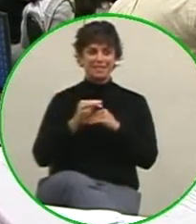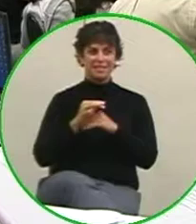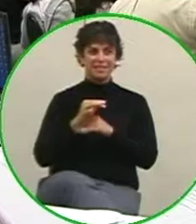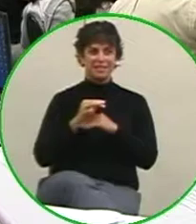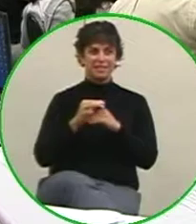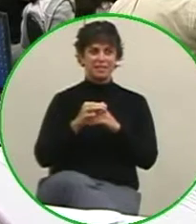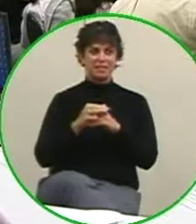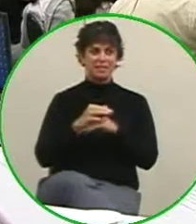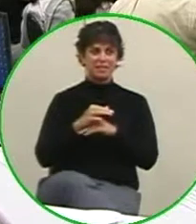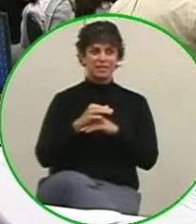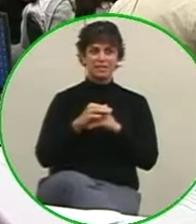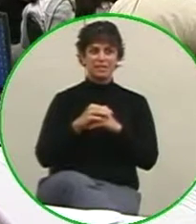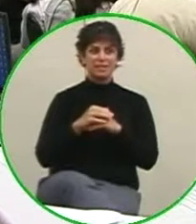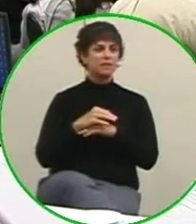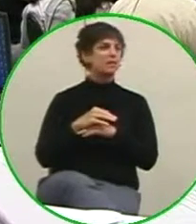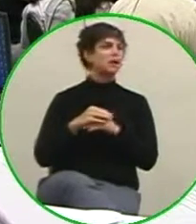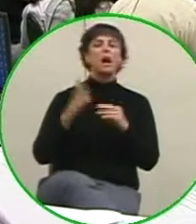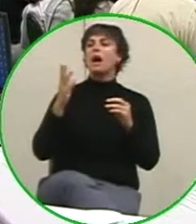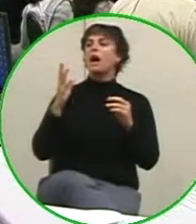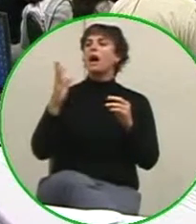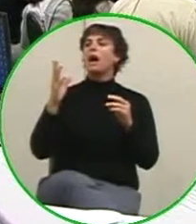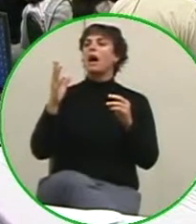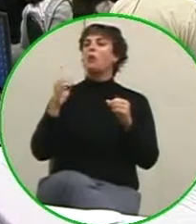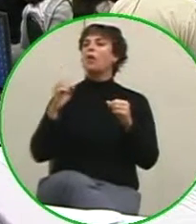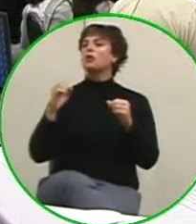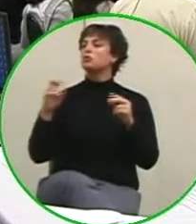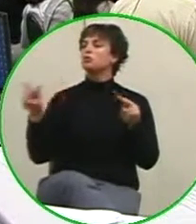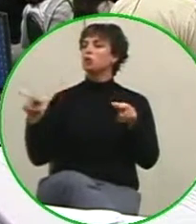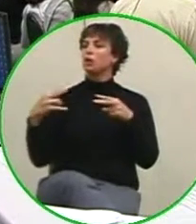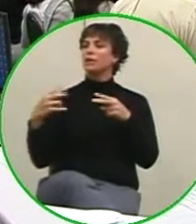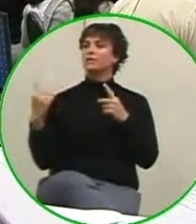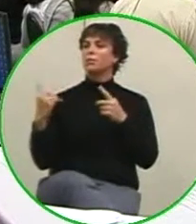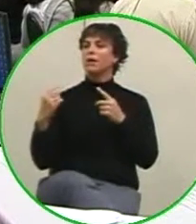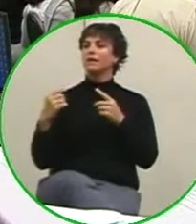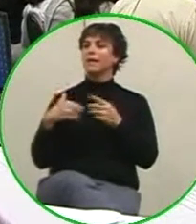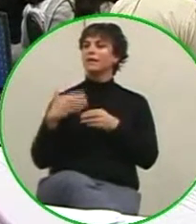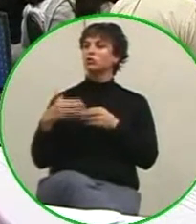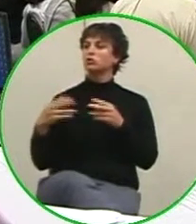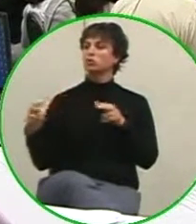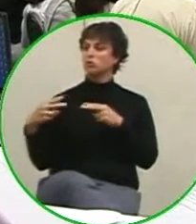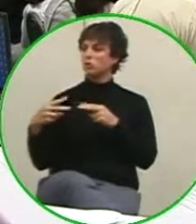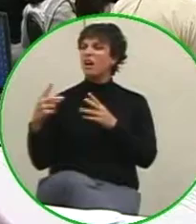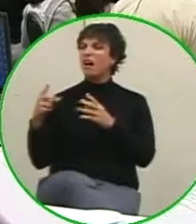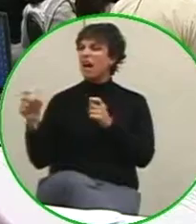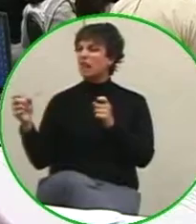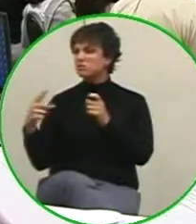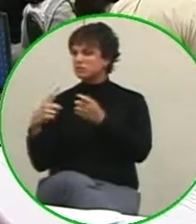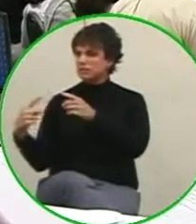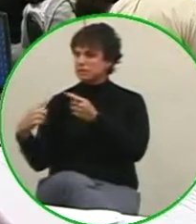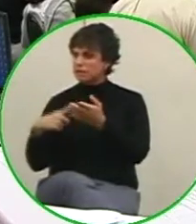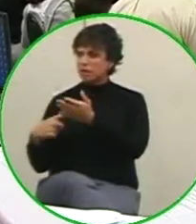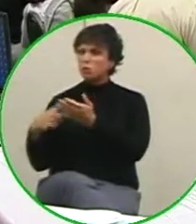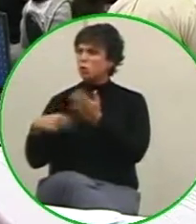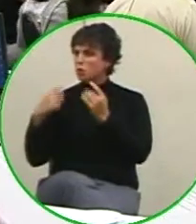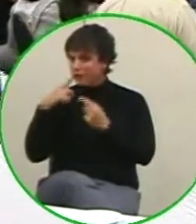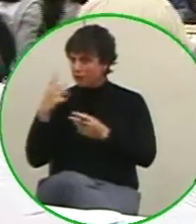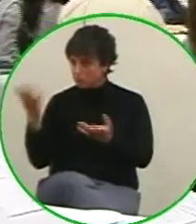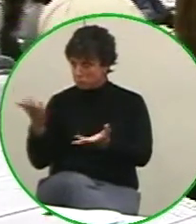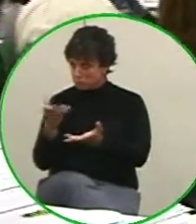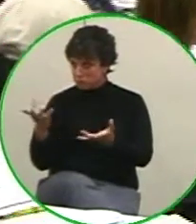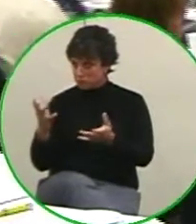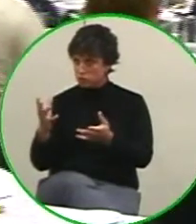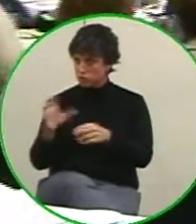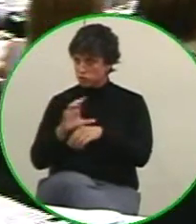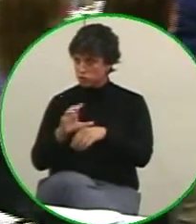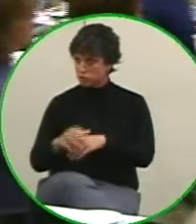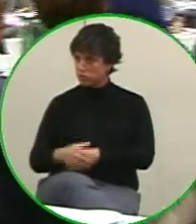Is chocolate a I want you to turn to somebody next to you and have just a really quick, what do you think? Is chocolate a